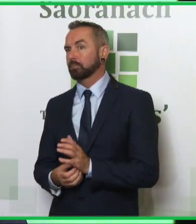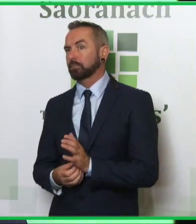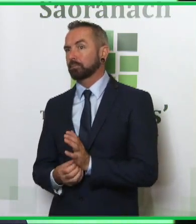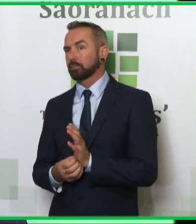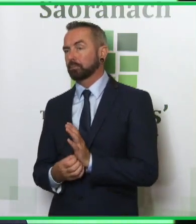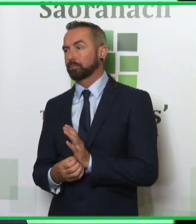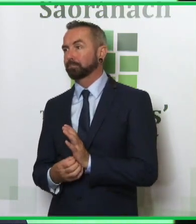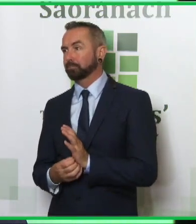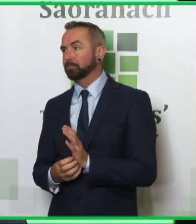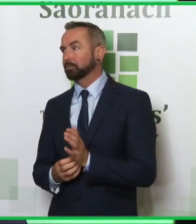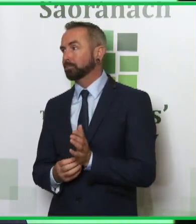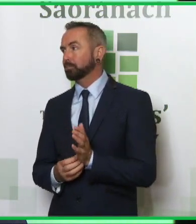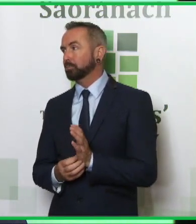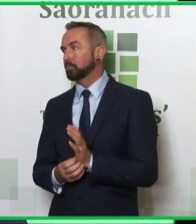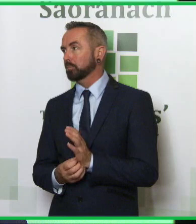circulated?